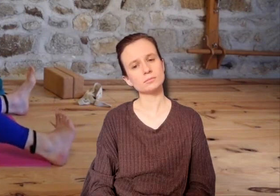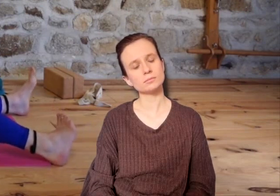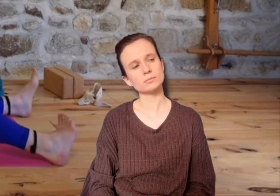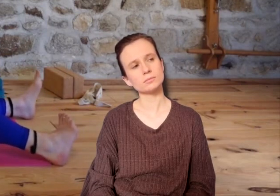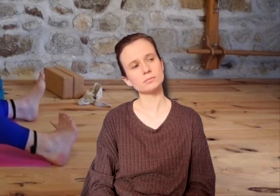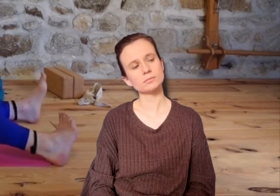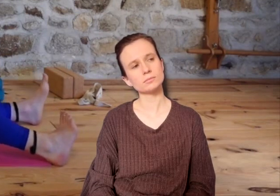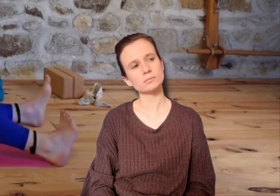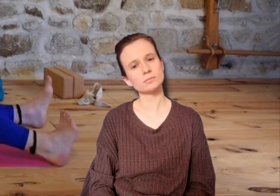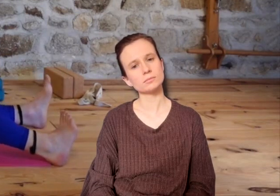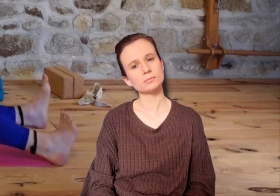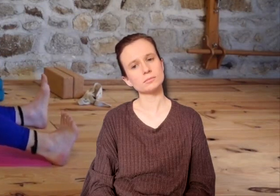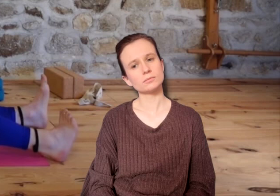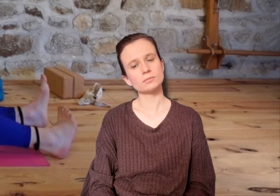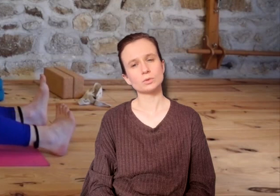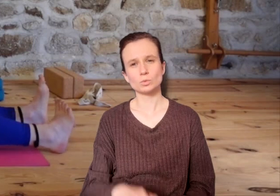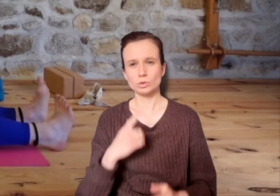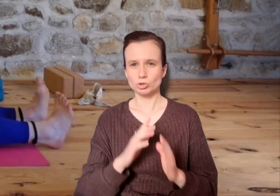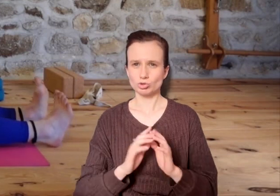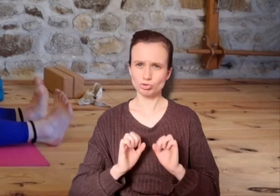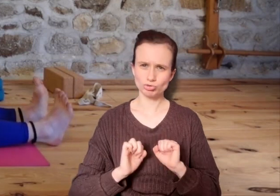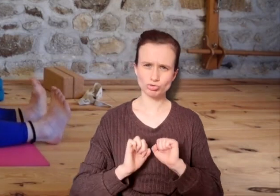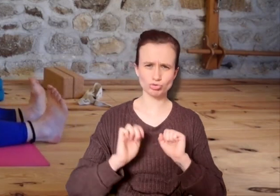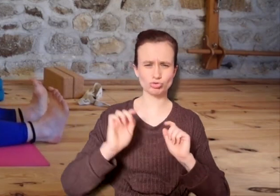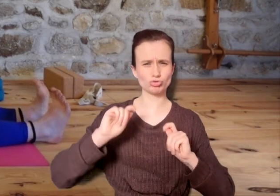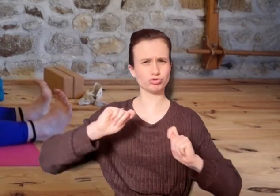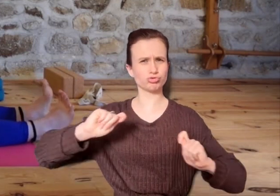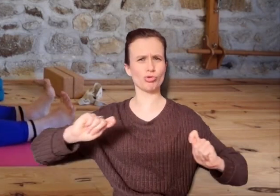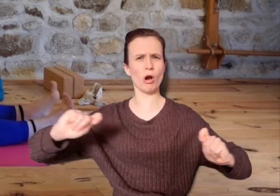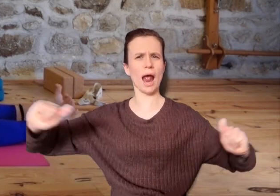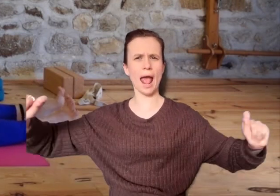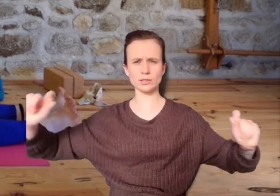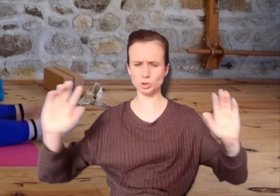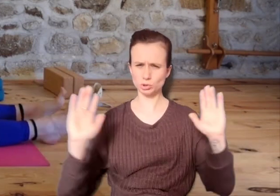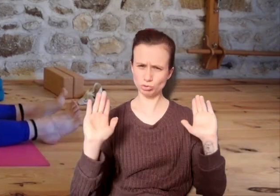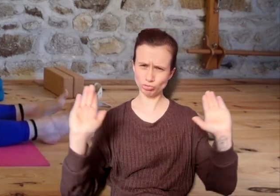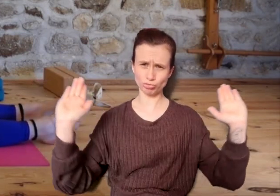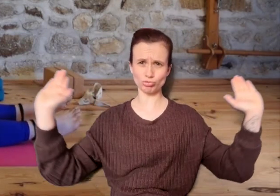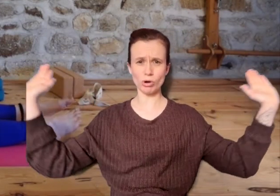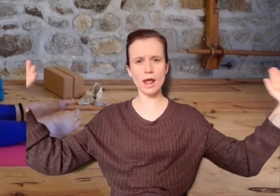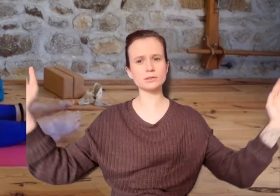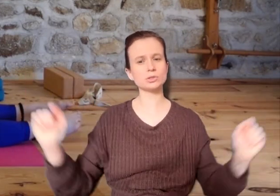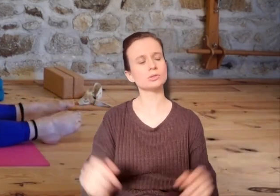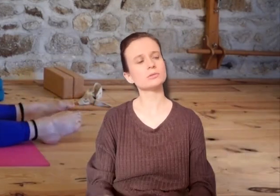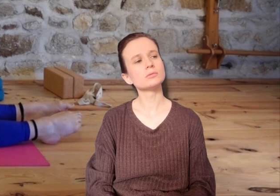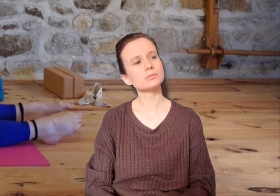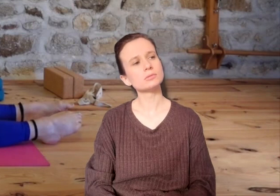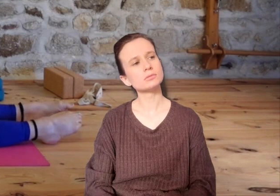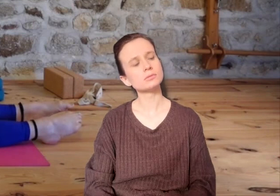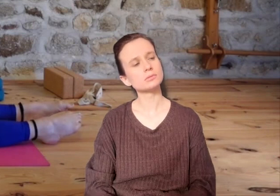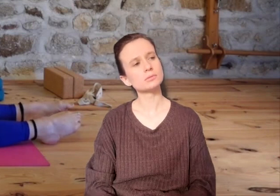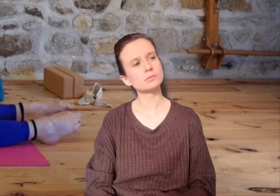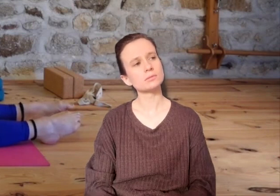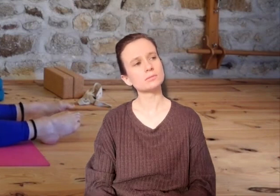And then we're going to reach arms over our head. Stretch your arms as far overhead as you can. Stretch your legs down as